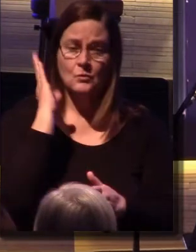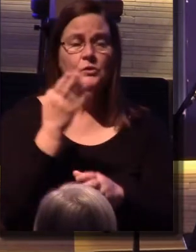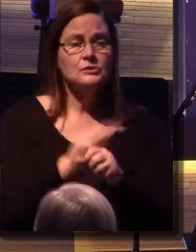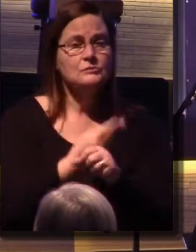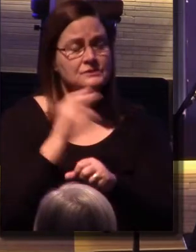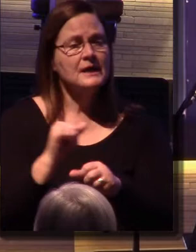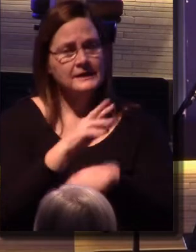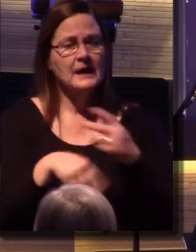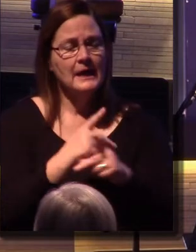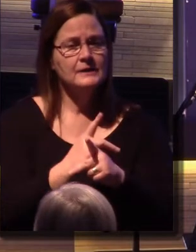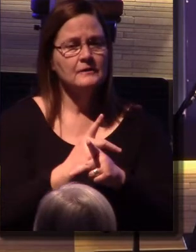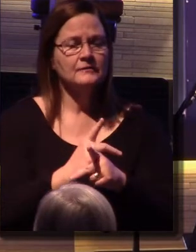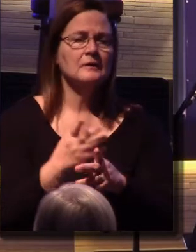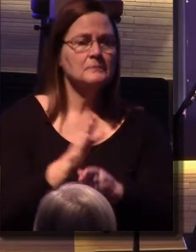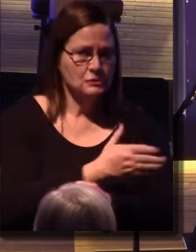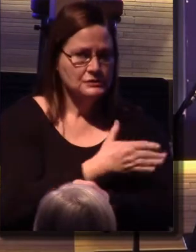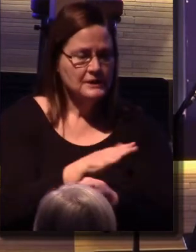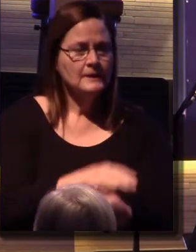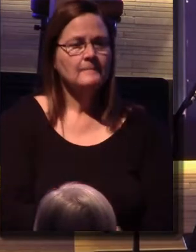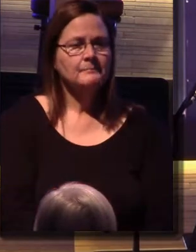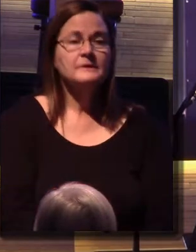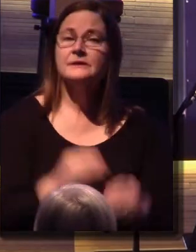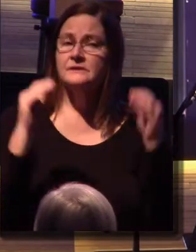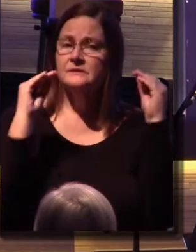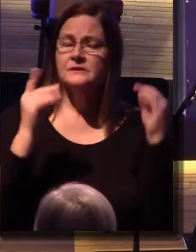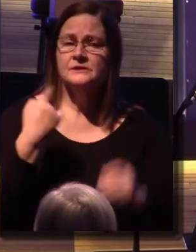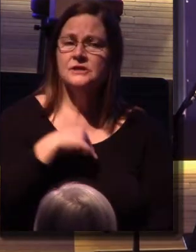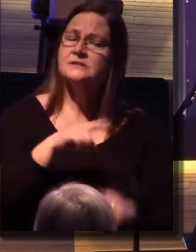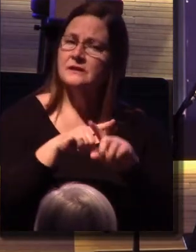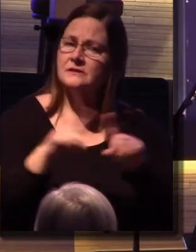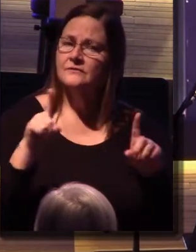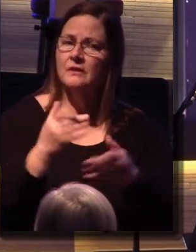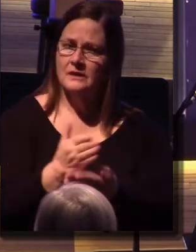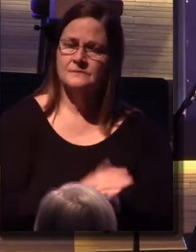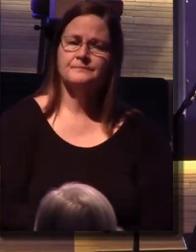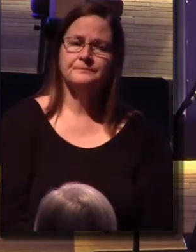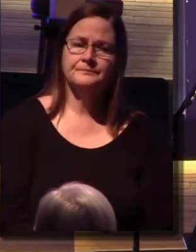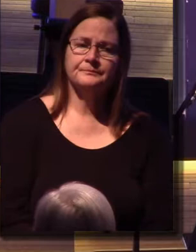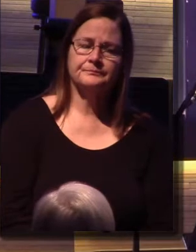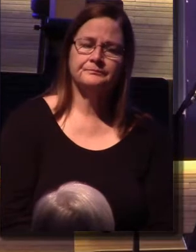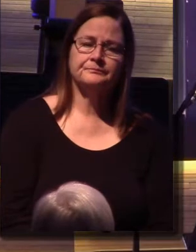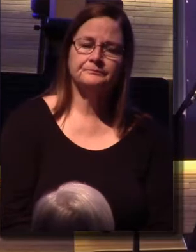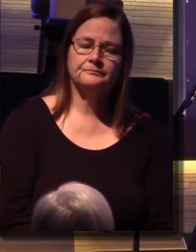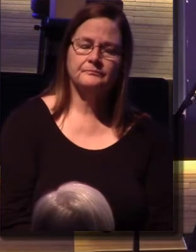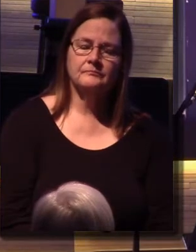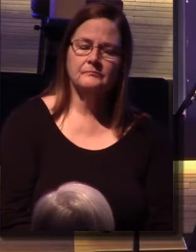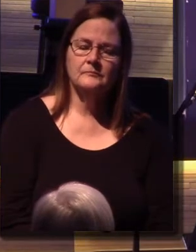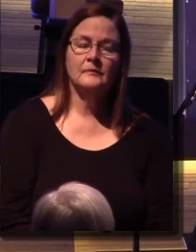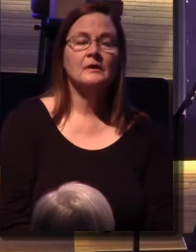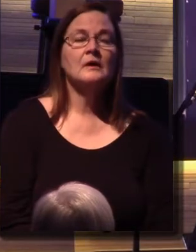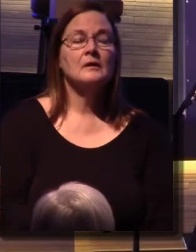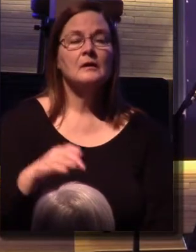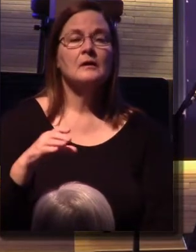use that form of poetry or that form of music to teach us a different lesson. But the